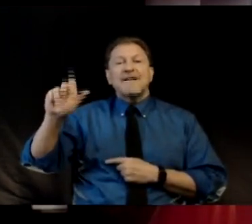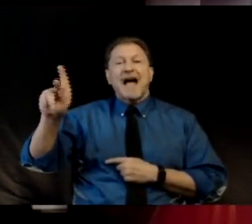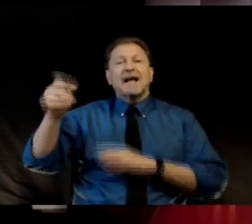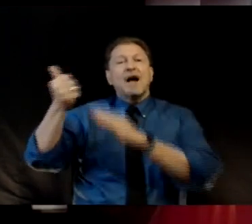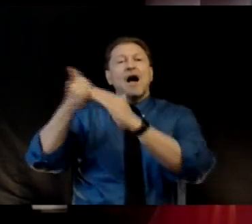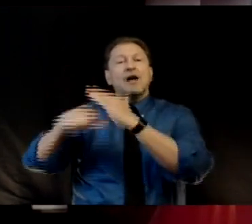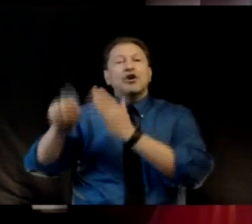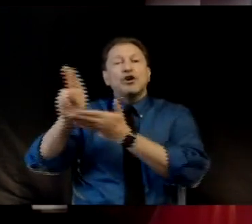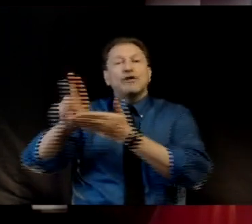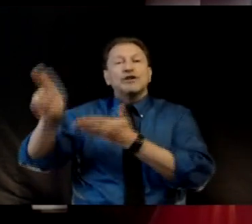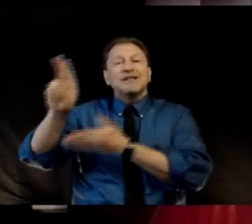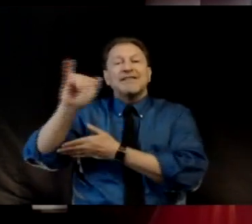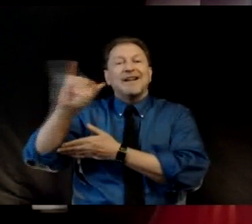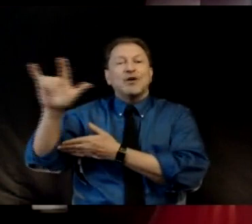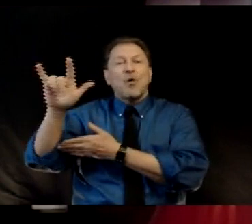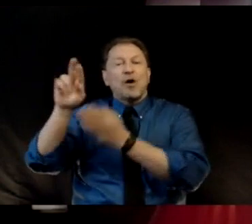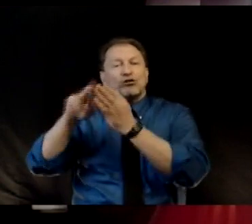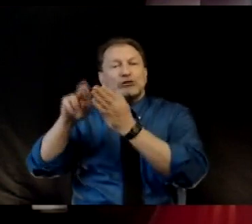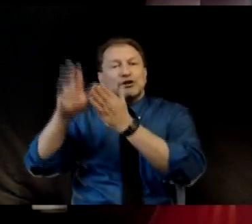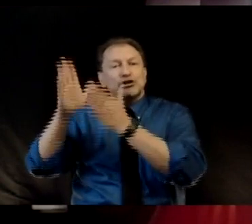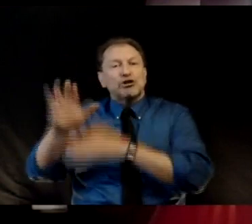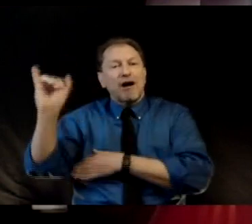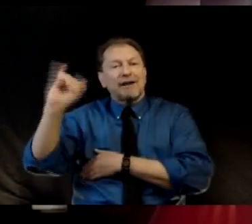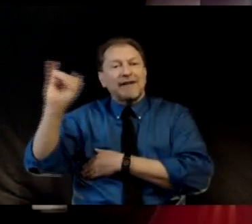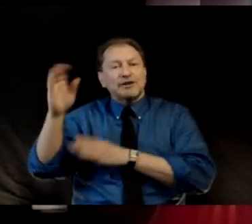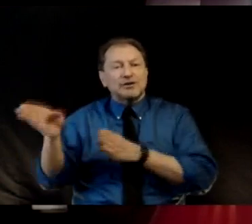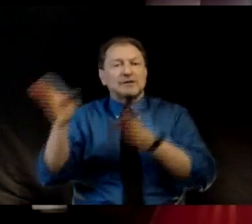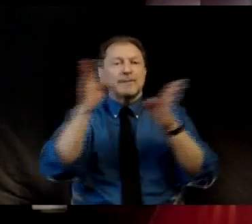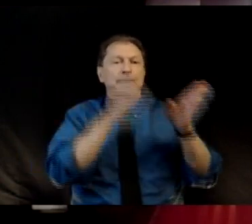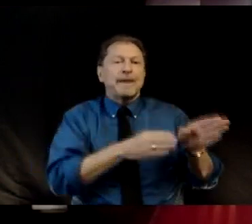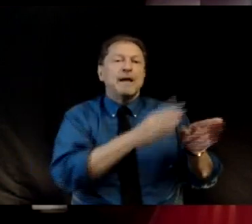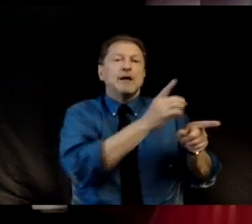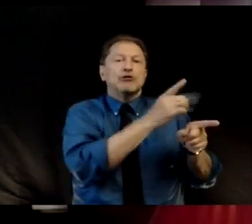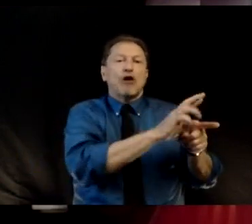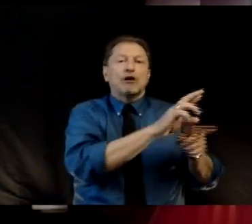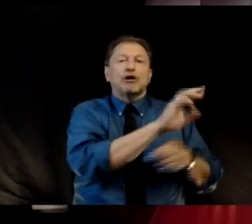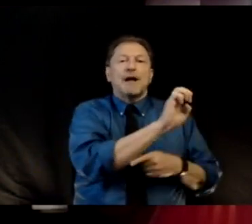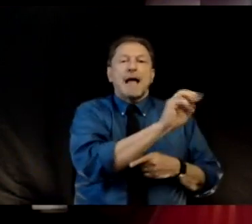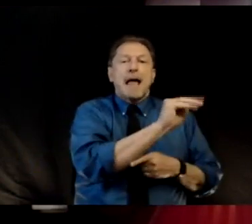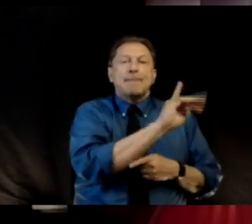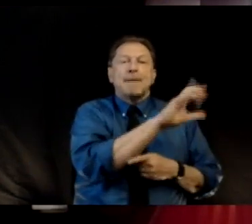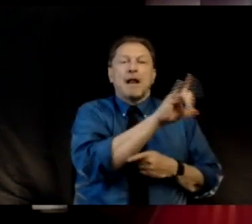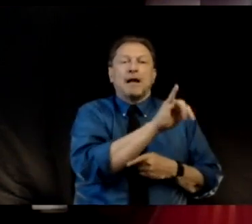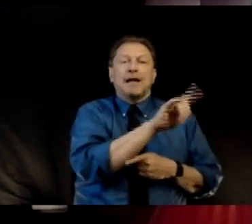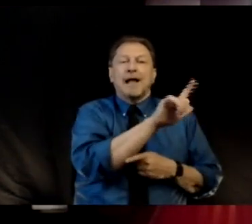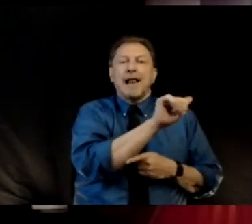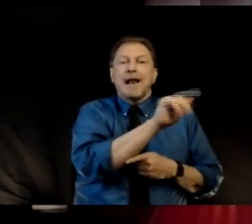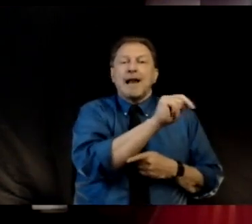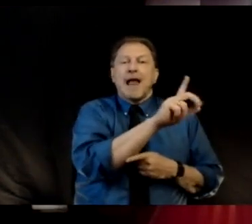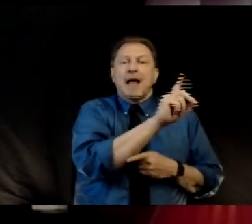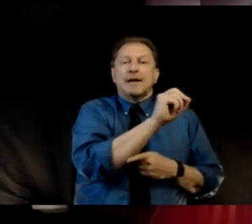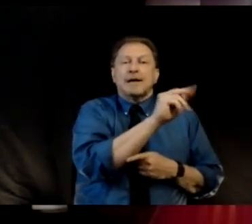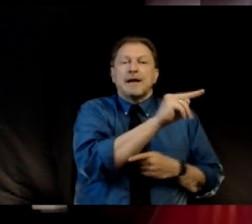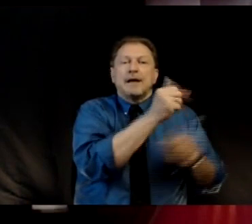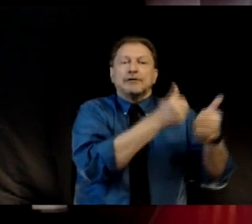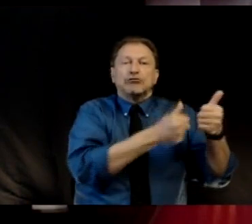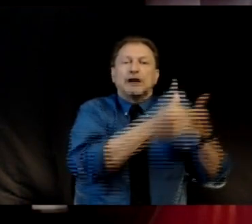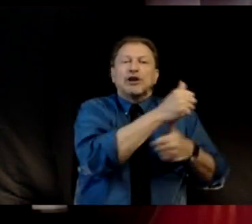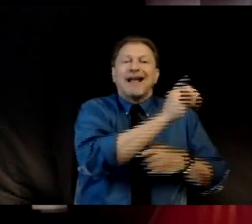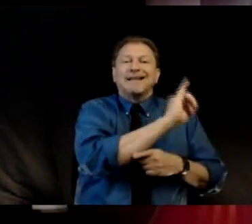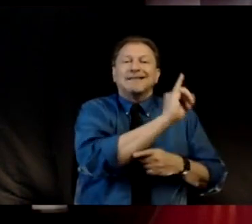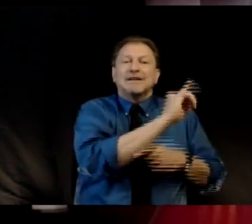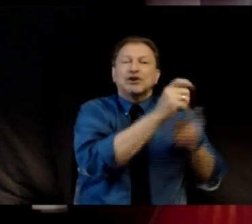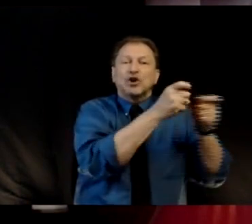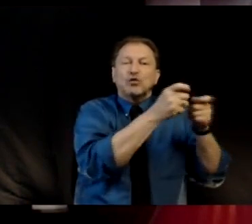System, and Dr. Emily Landon, the Executive Medical Director for Infection Prevention and Control at University